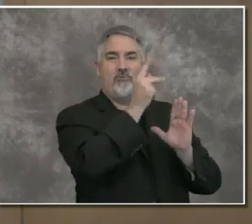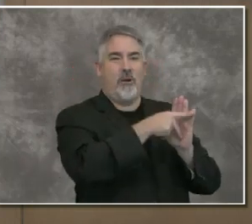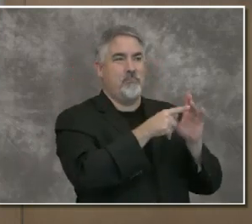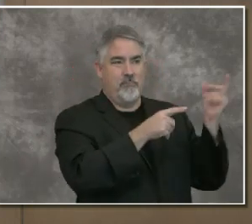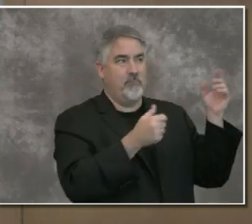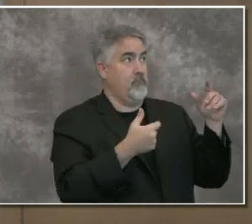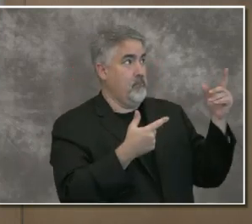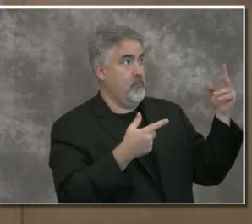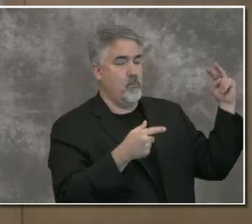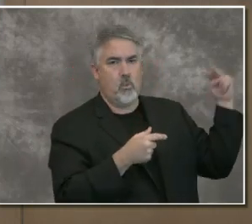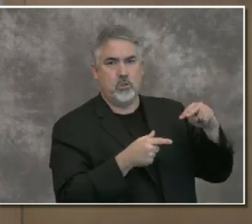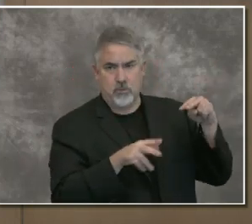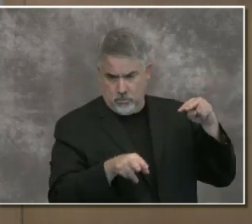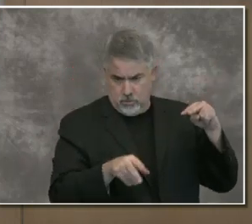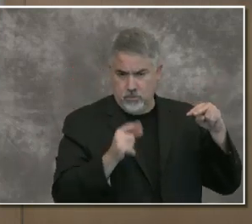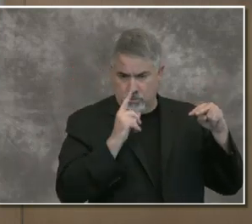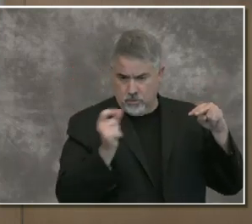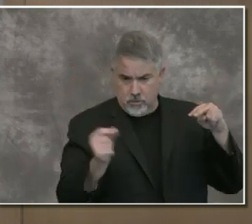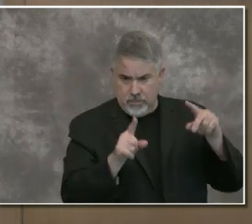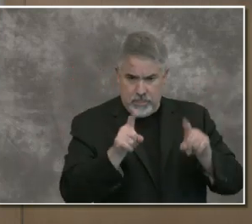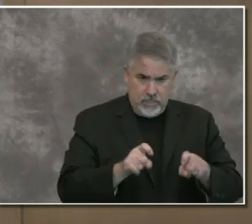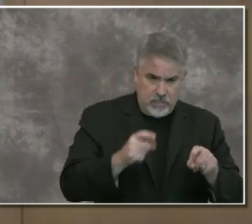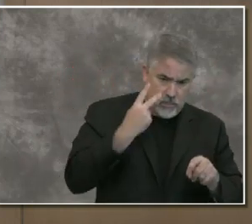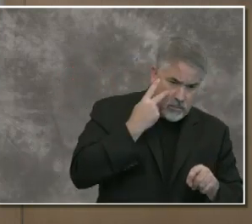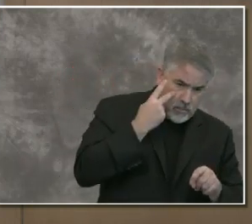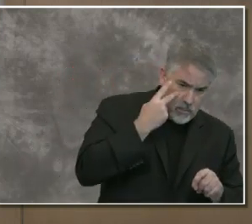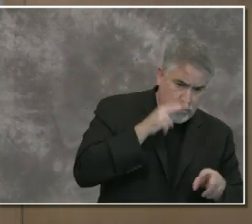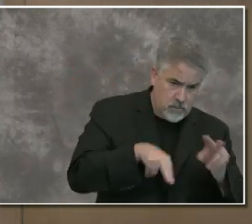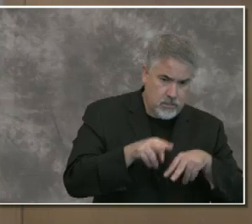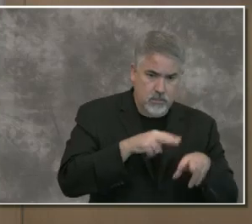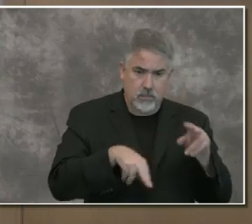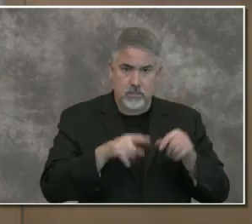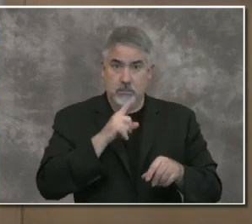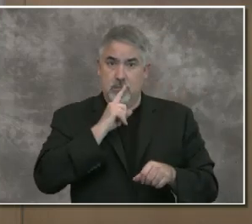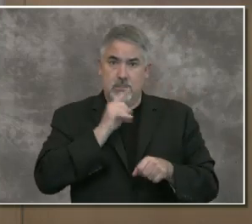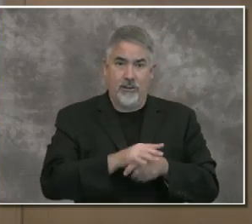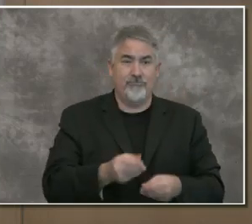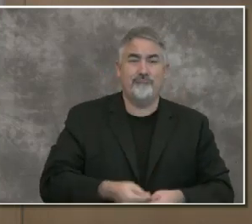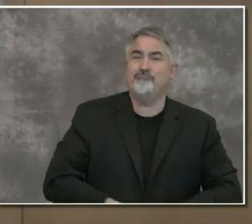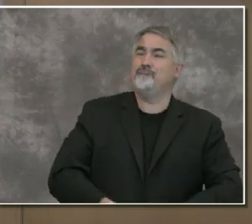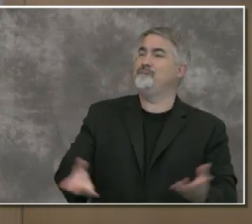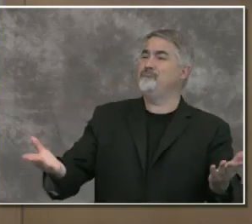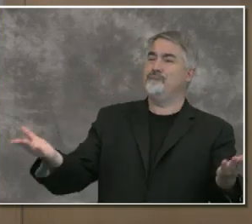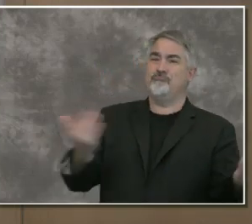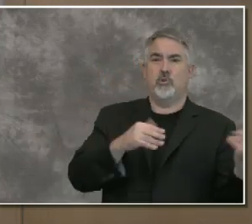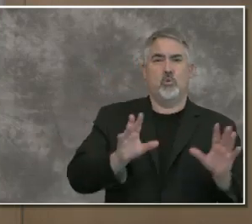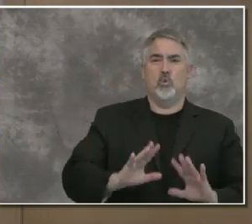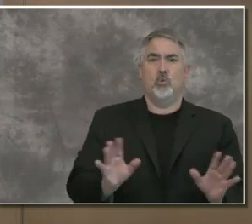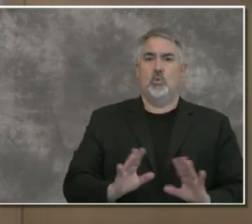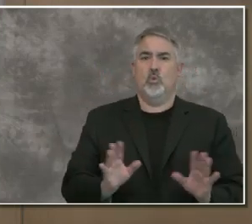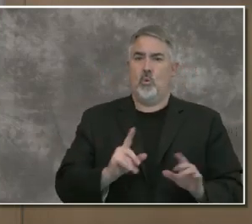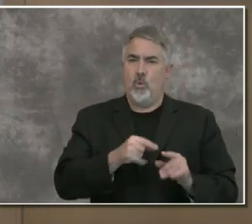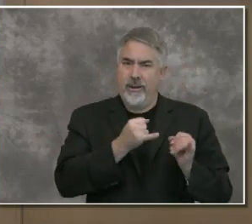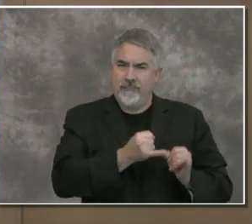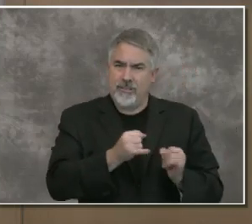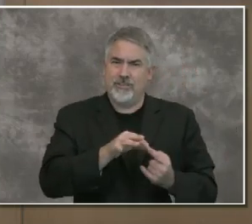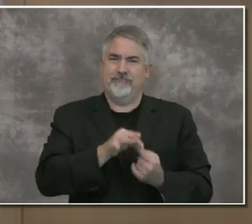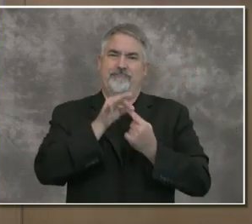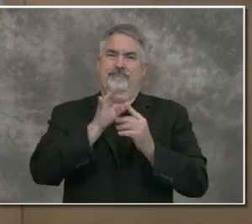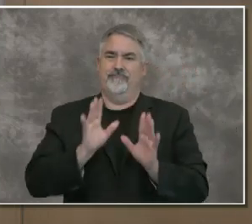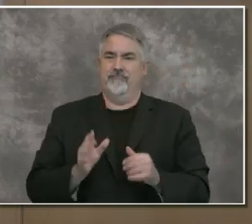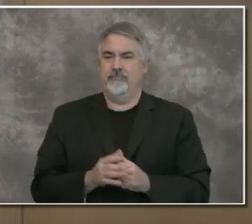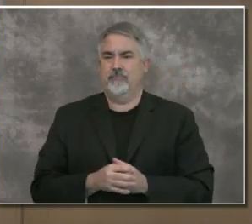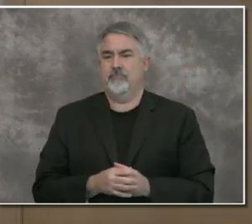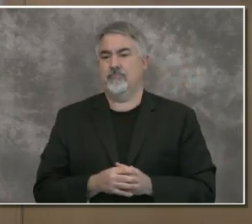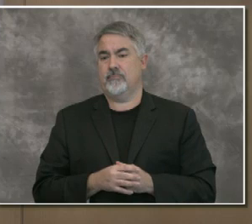the use of those medications. Remdesivir is a good example. It's an antiviral that has been used in some patients in some cases here in